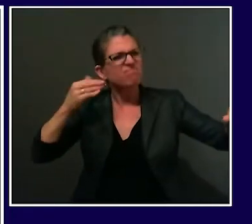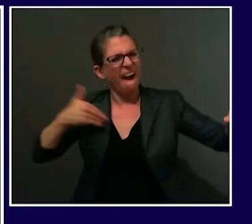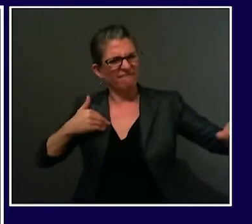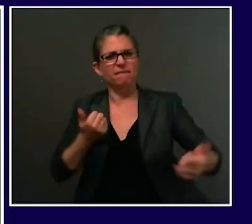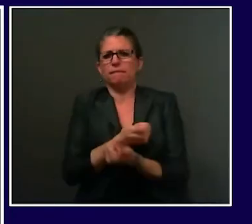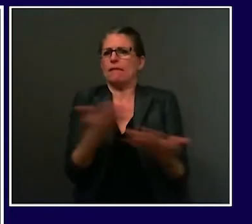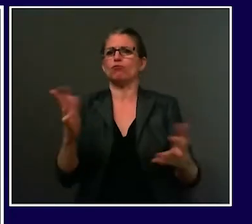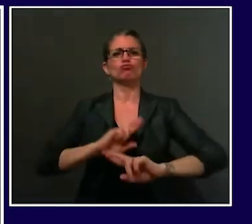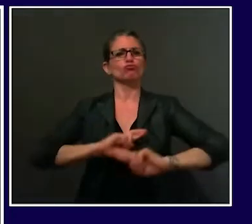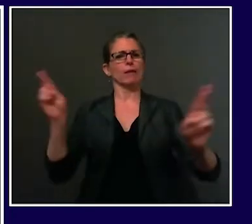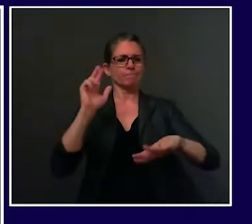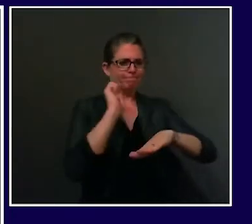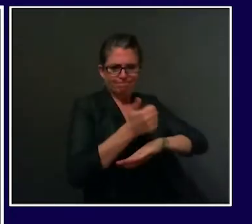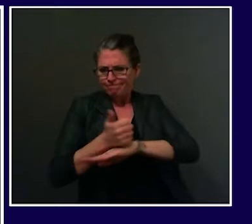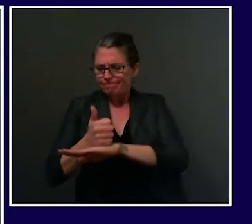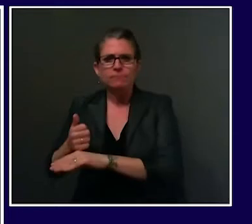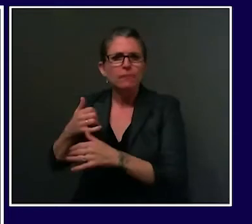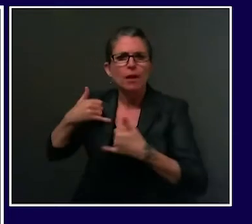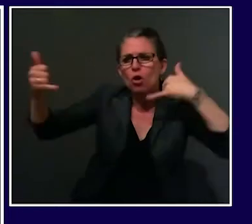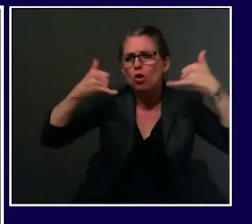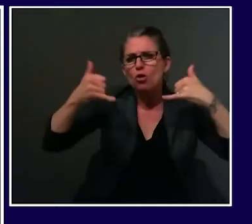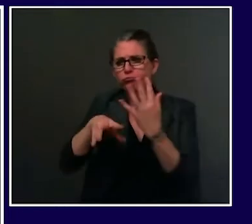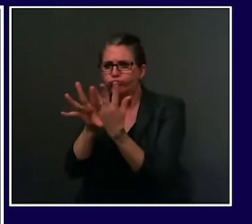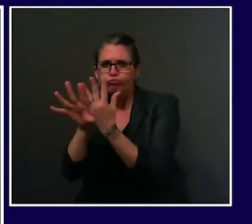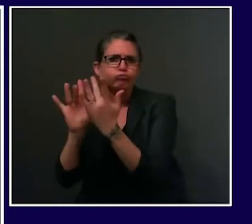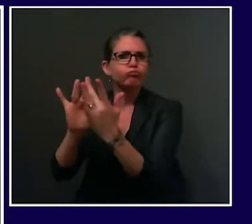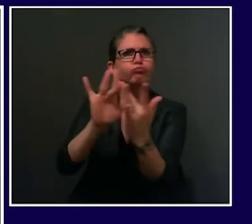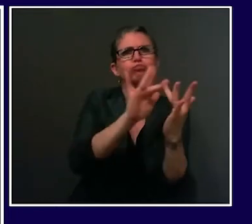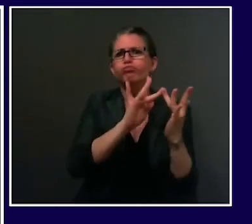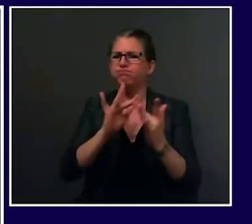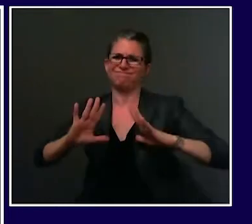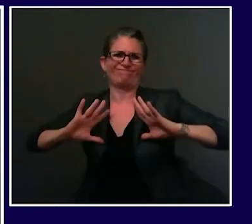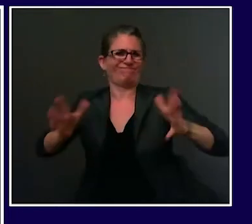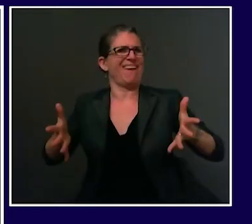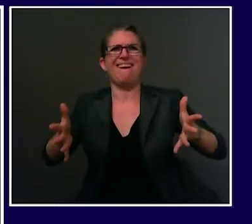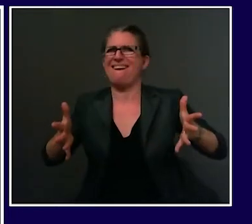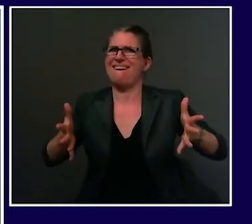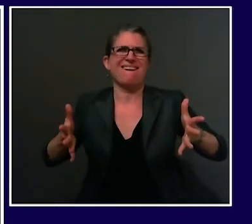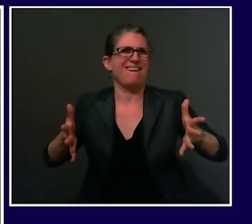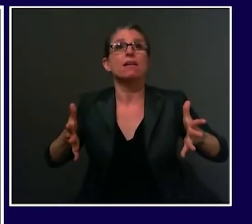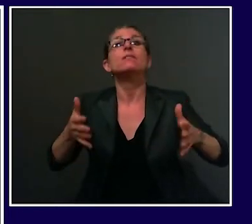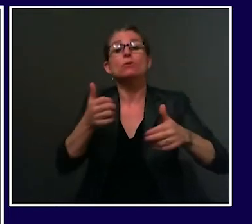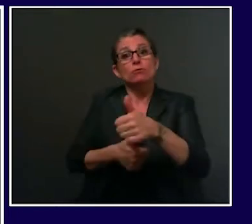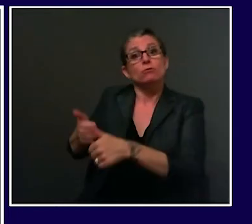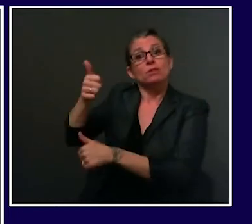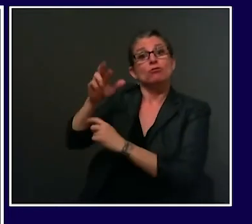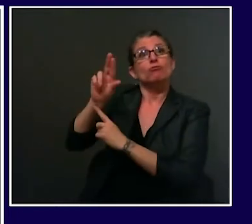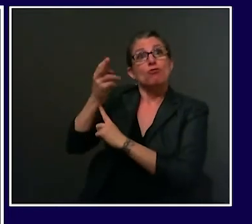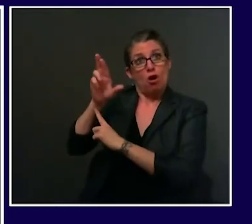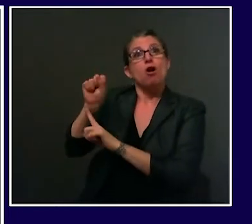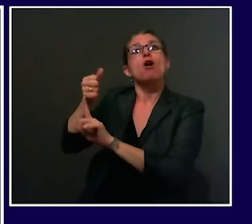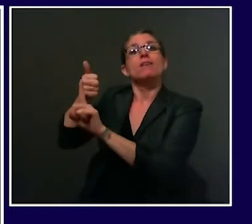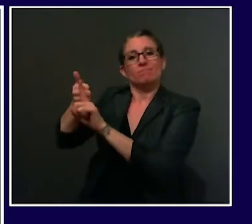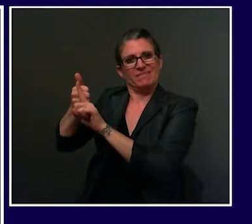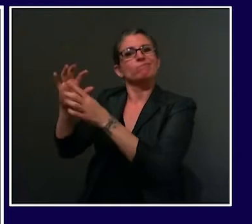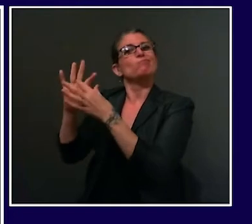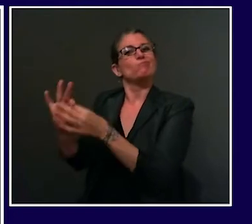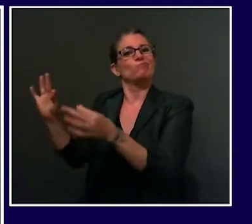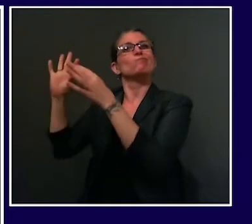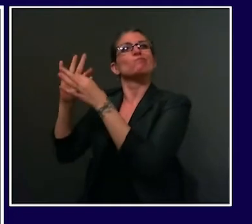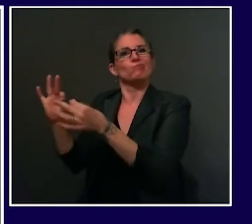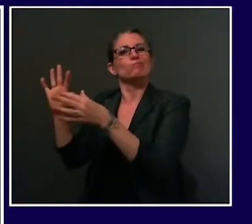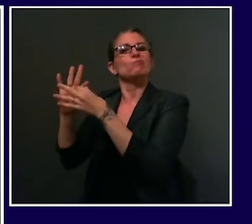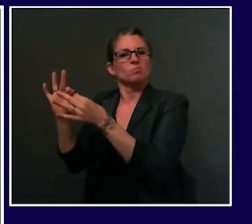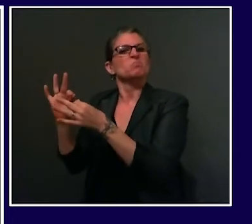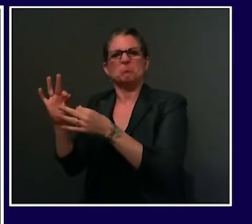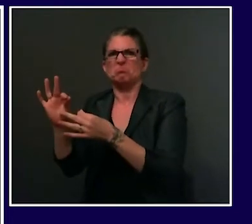operations plans for. Situation, Director Rogers and I conferred early yesterday morning and decided to activate those